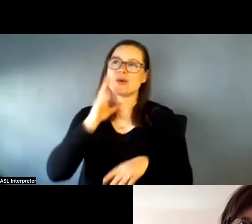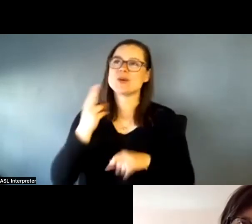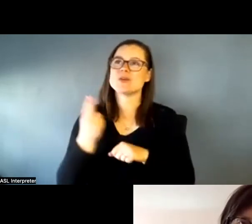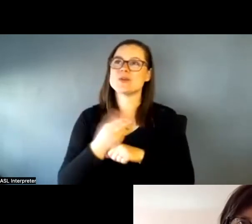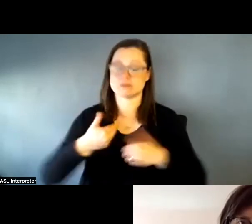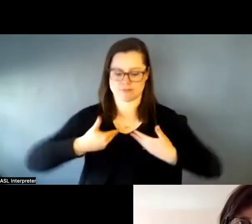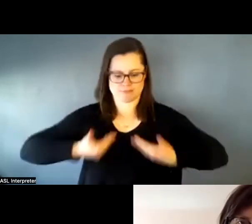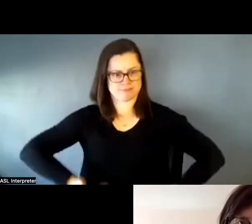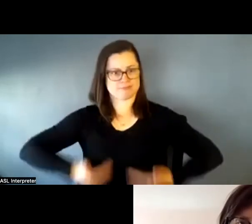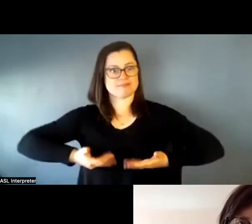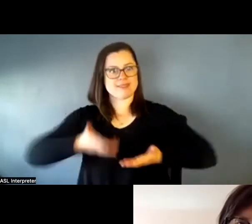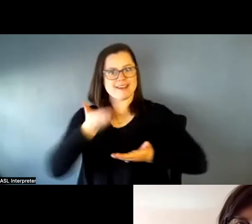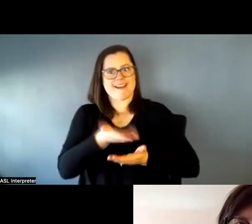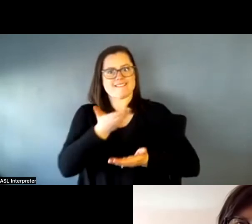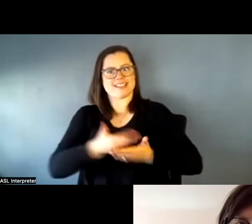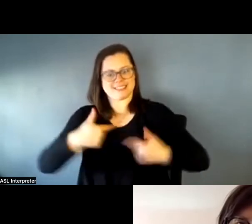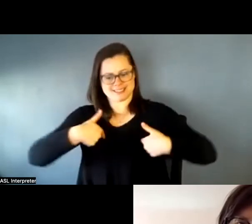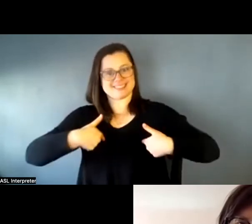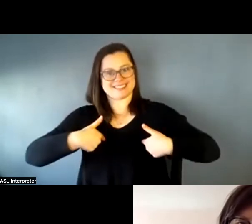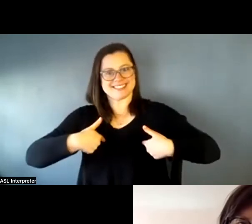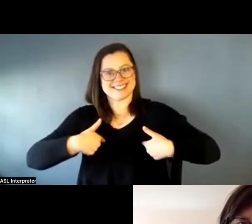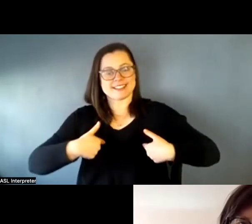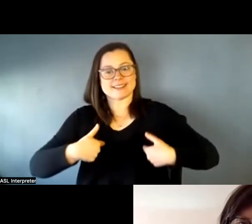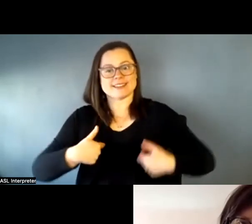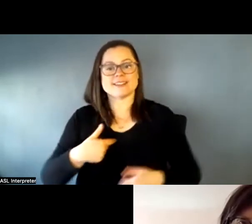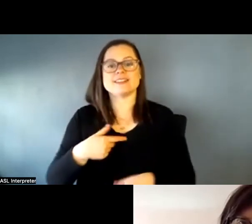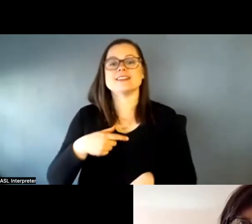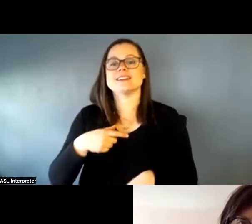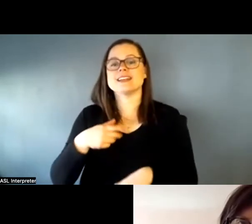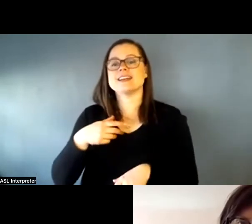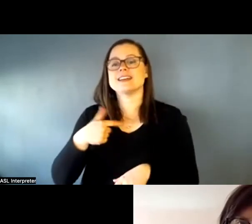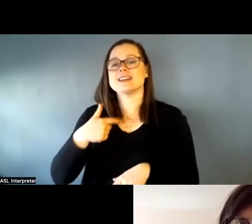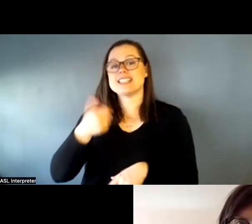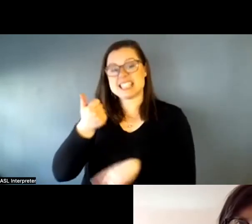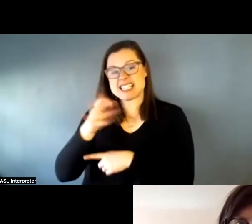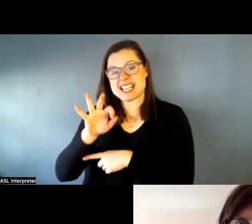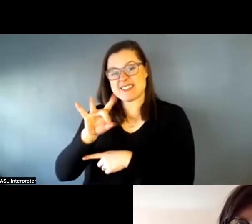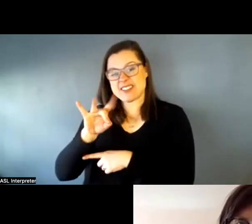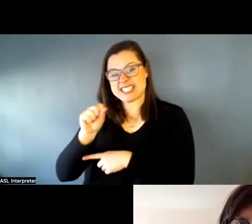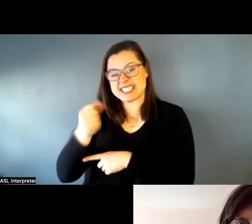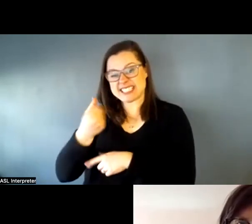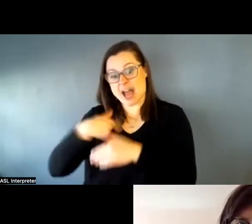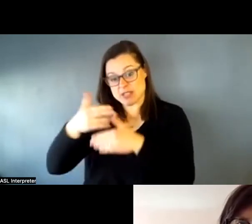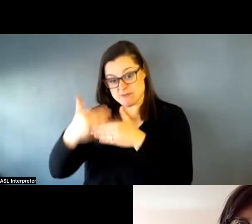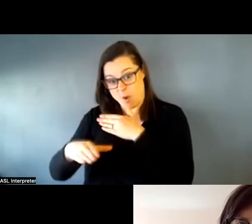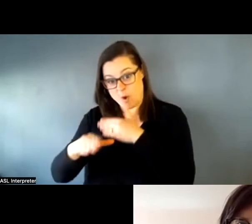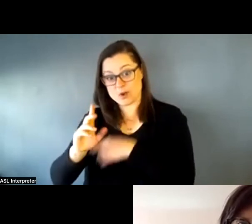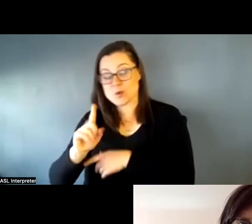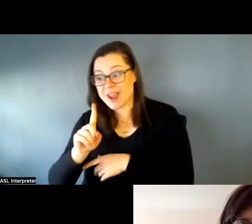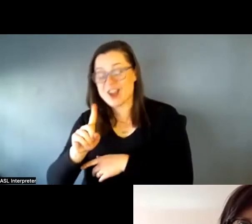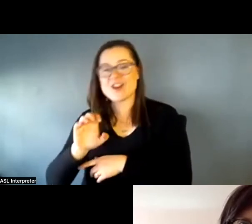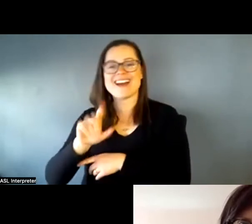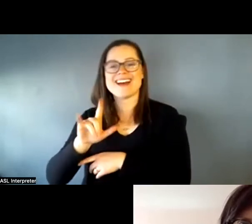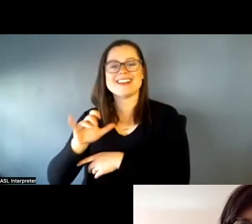evidence of that, in that I was born in the 1950s on the shores of Elliott Bay,